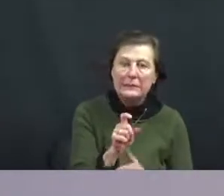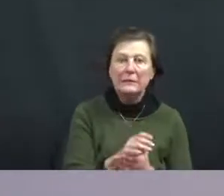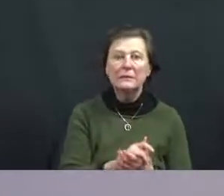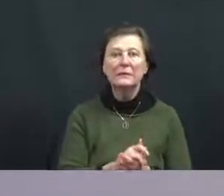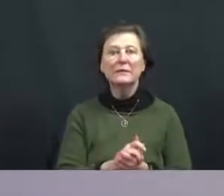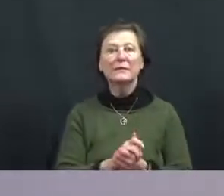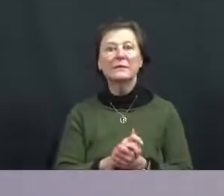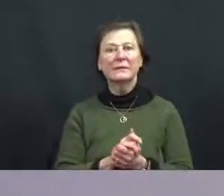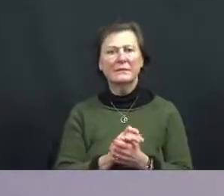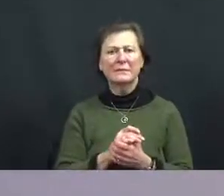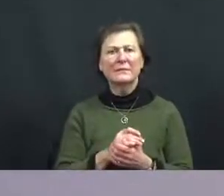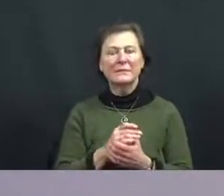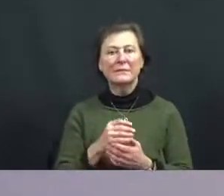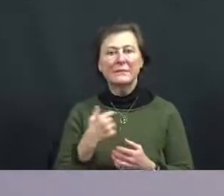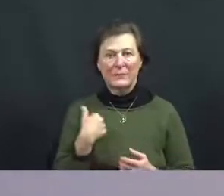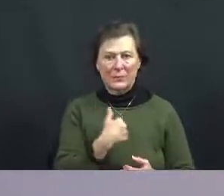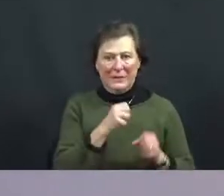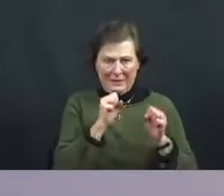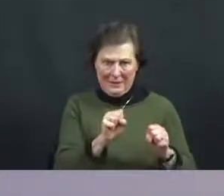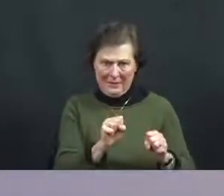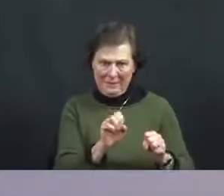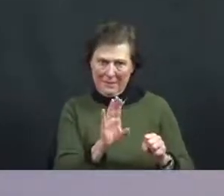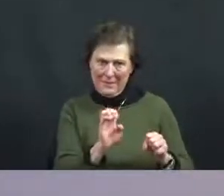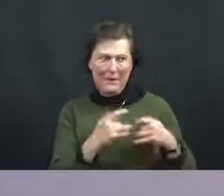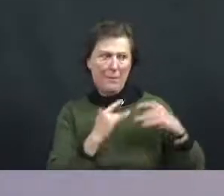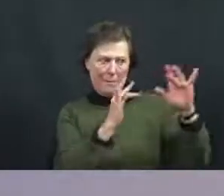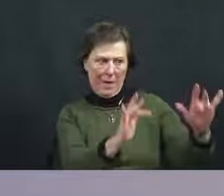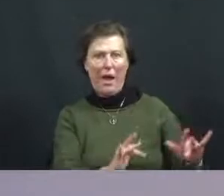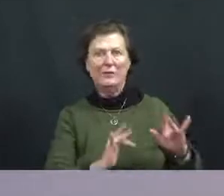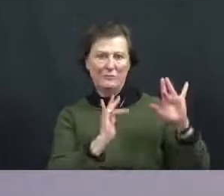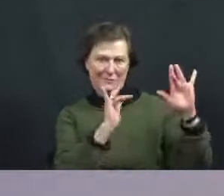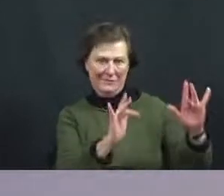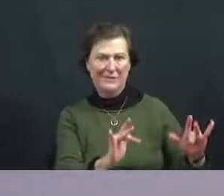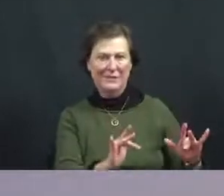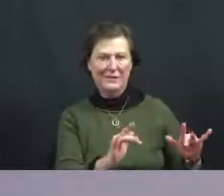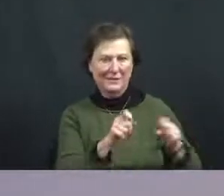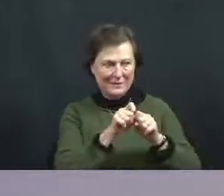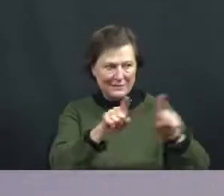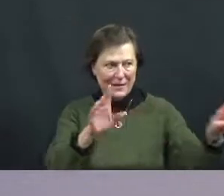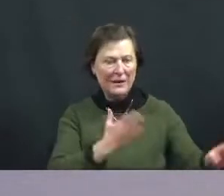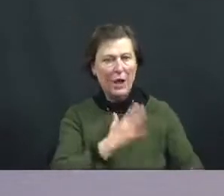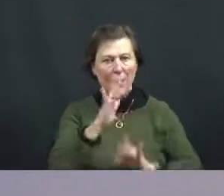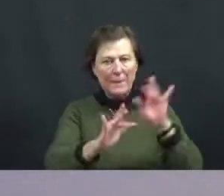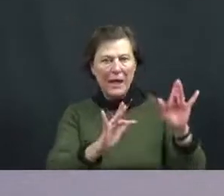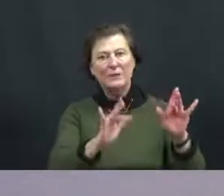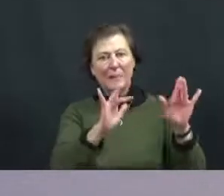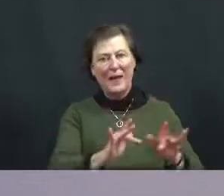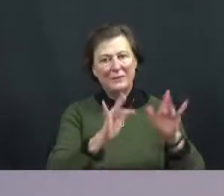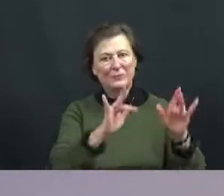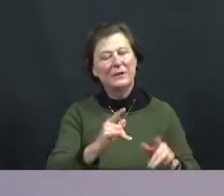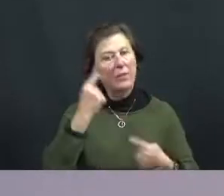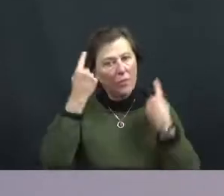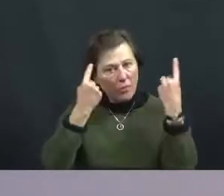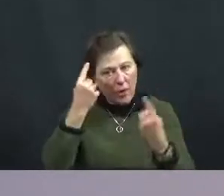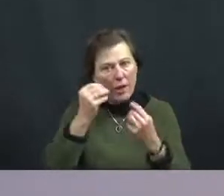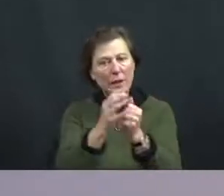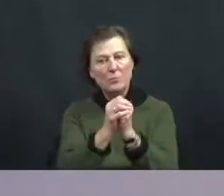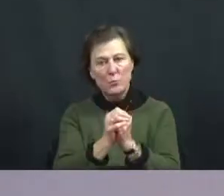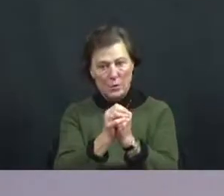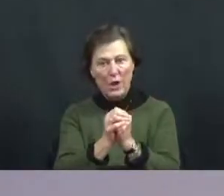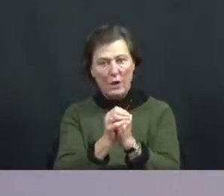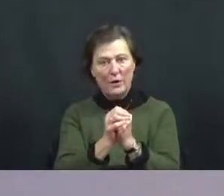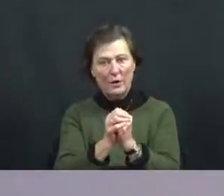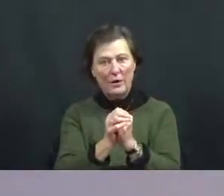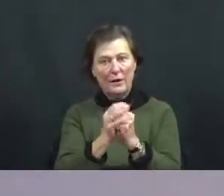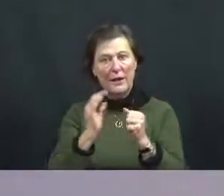Let us be compassionate. Let us send our compassionate thoughts and prayers and